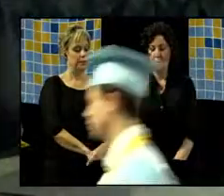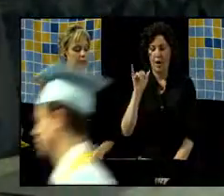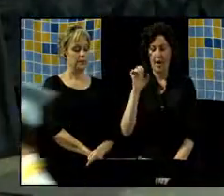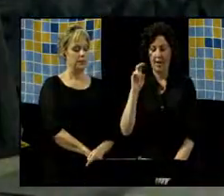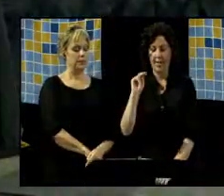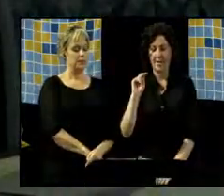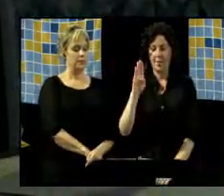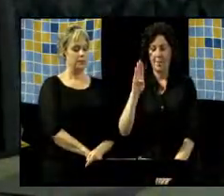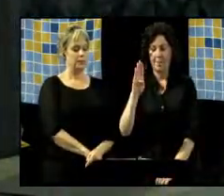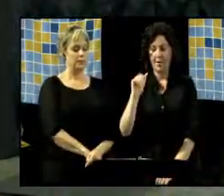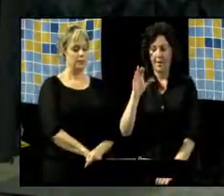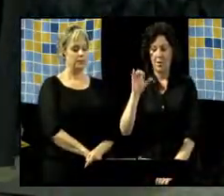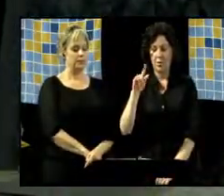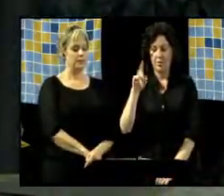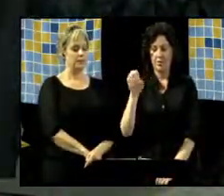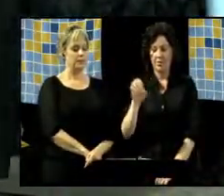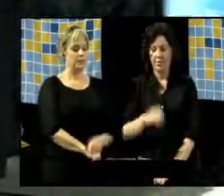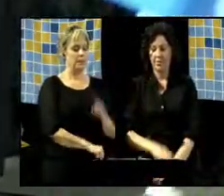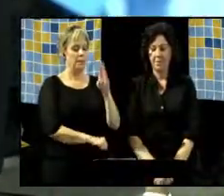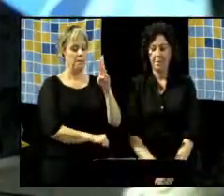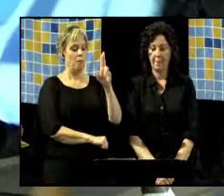Brian Gabriel Bacote,